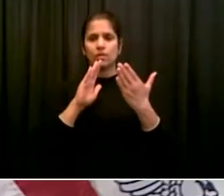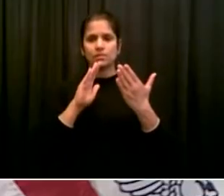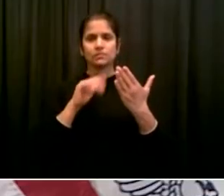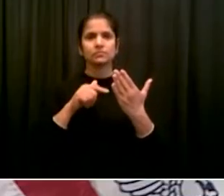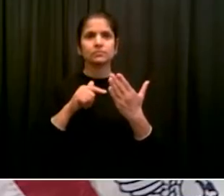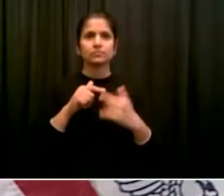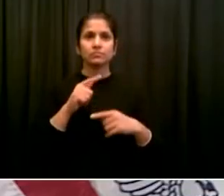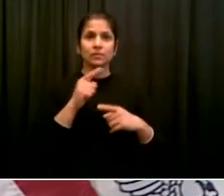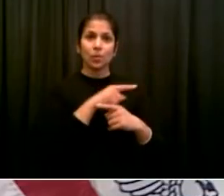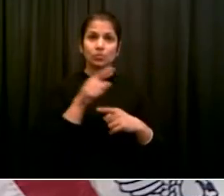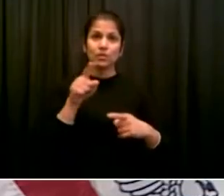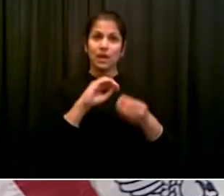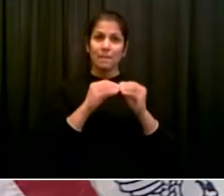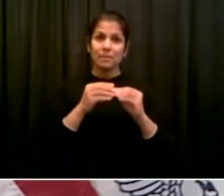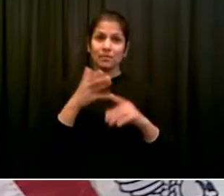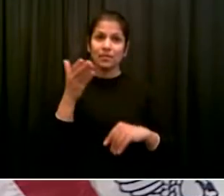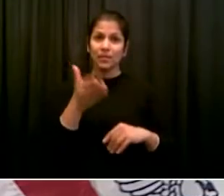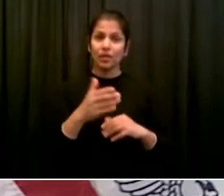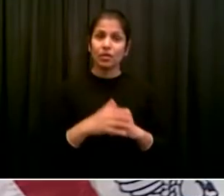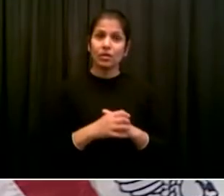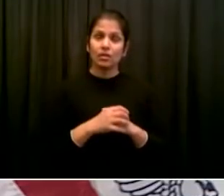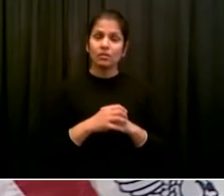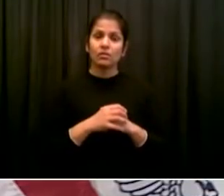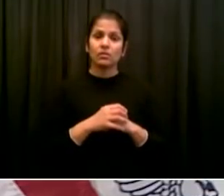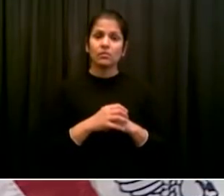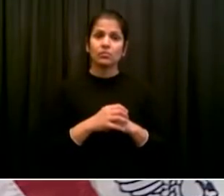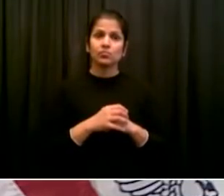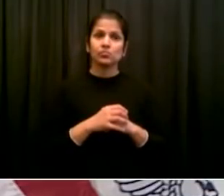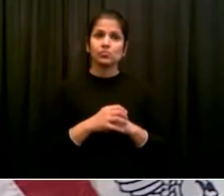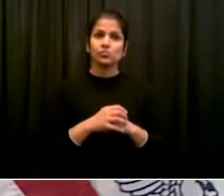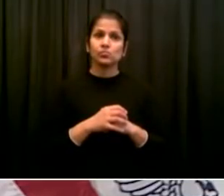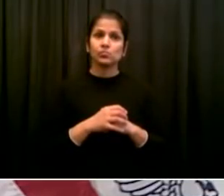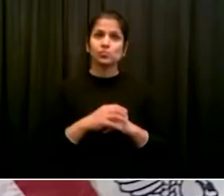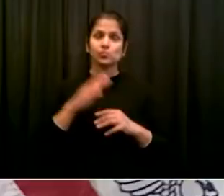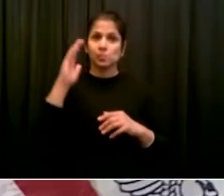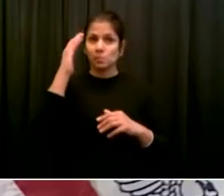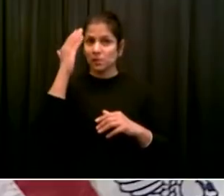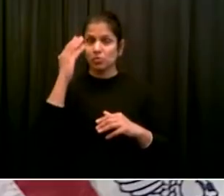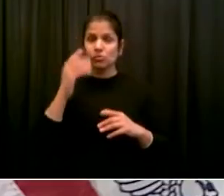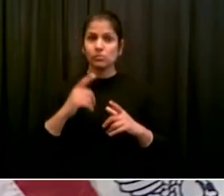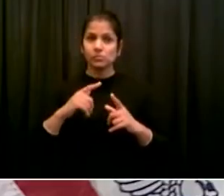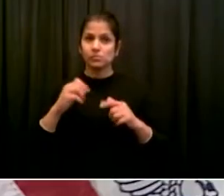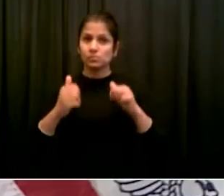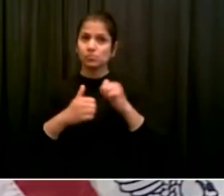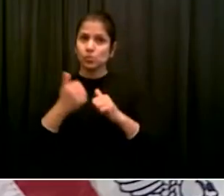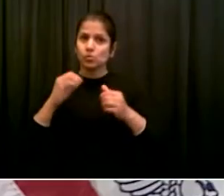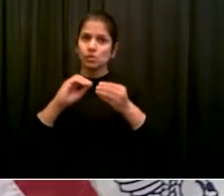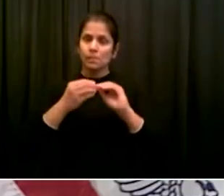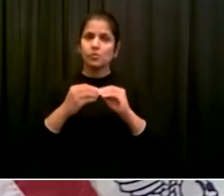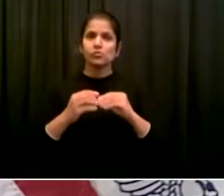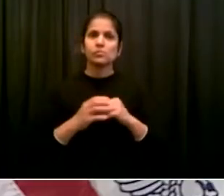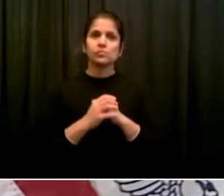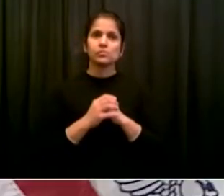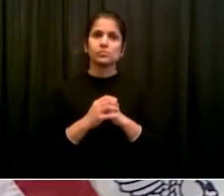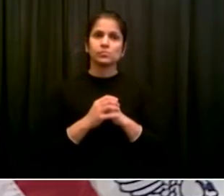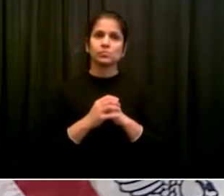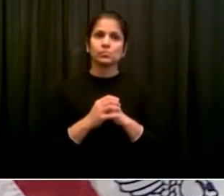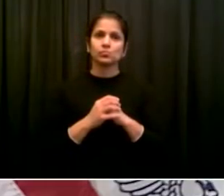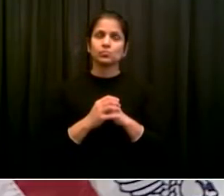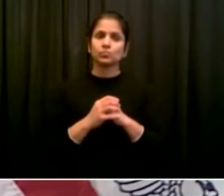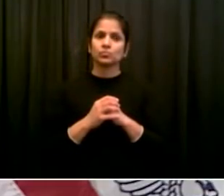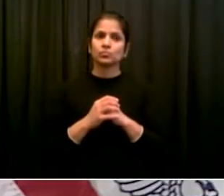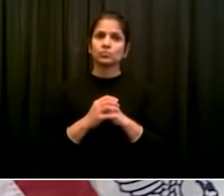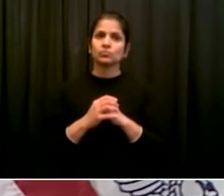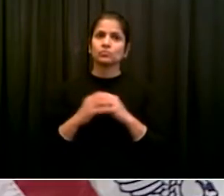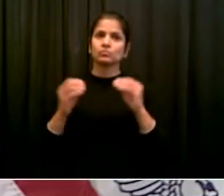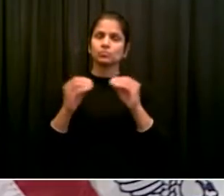And it would appear from those numbers that even more has to be done,